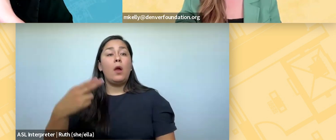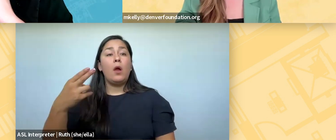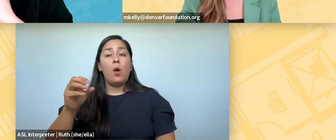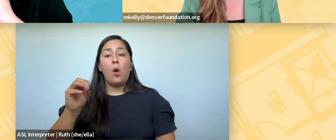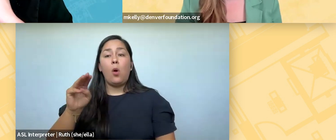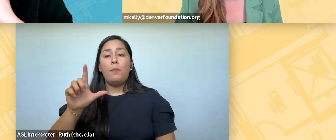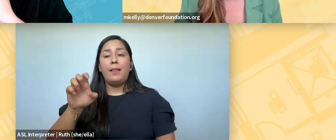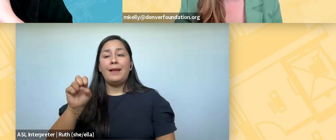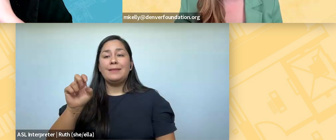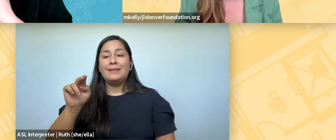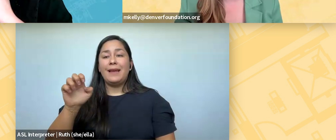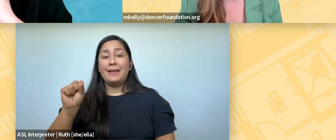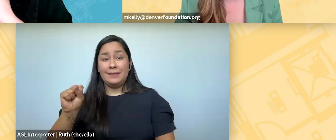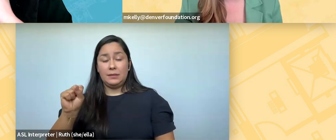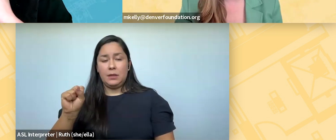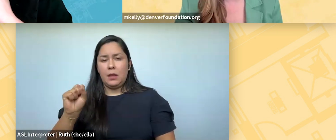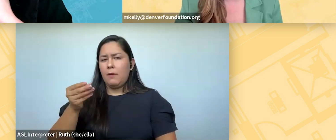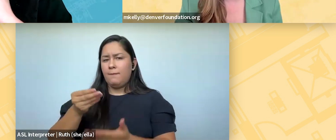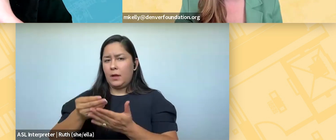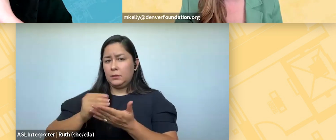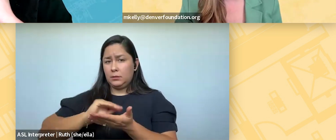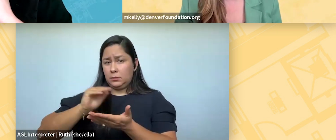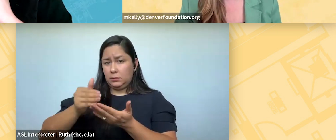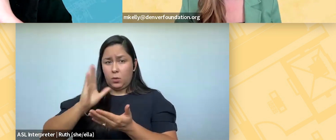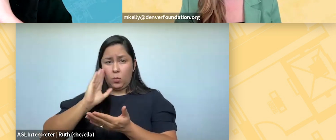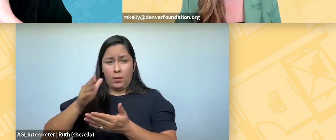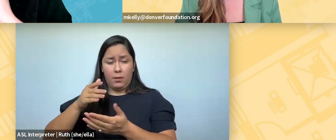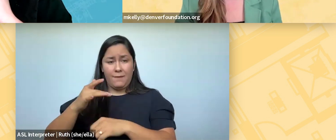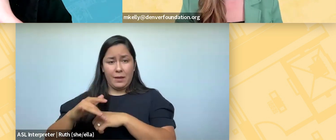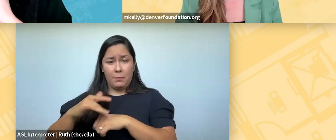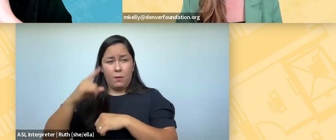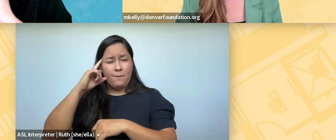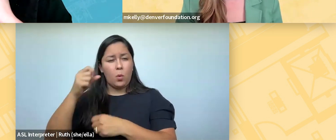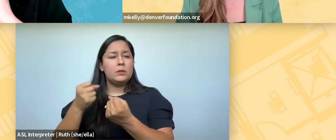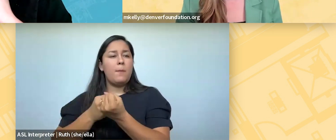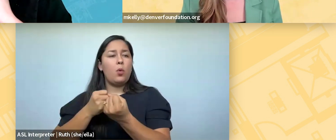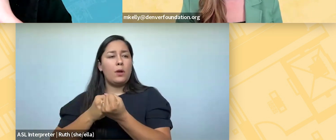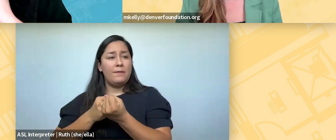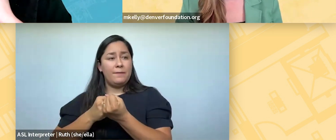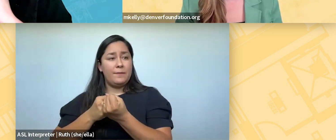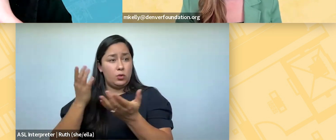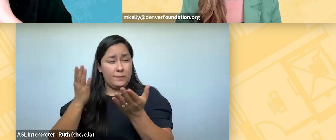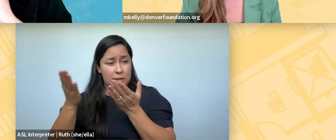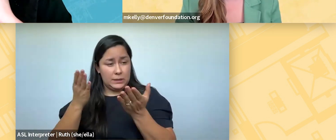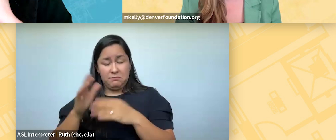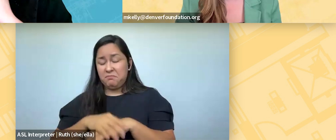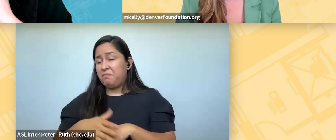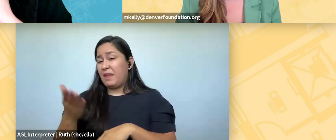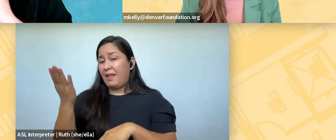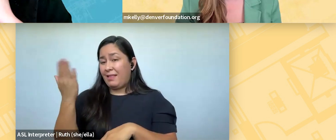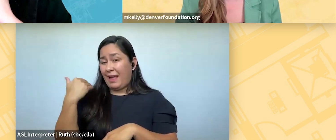be available for supportive services this year? Last year, we were notified that funds were awarded